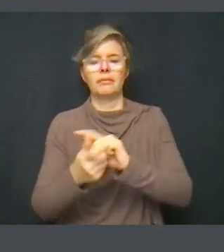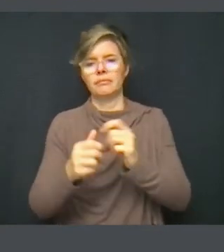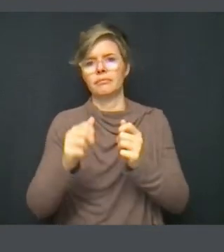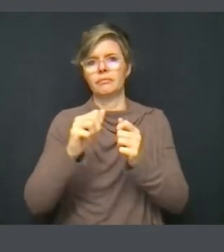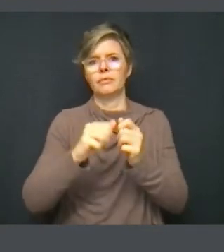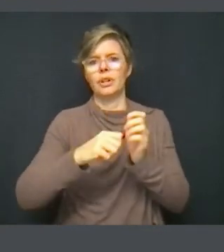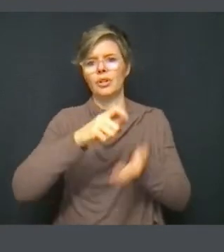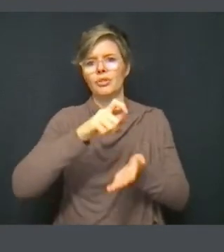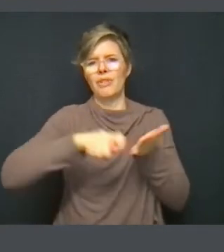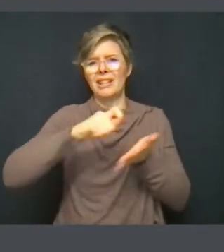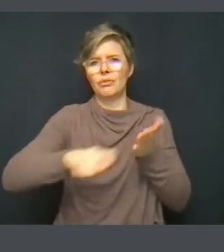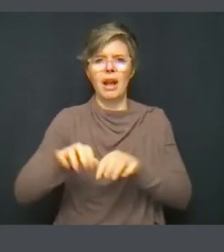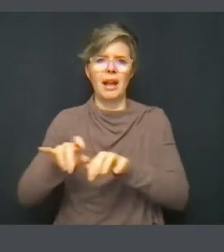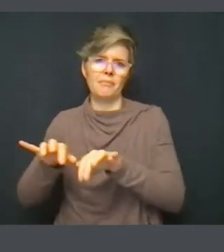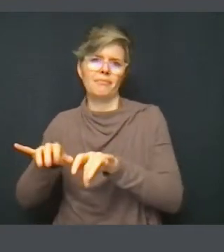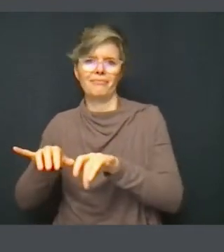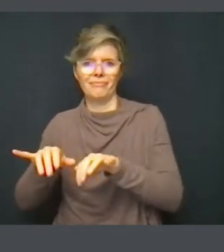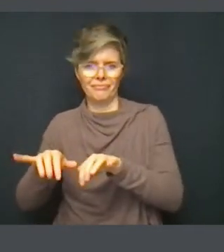it will, but we're not quite there yet.